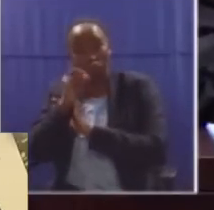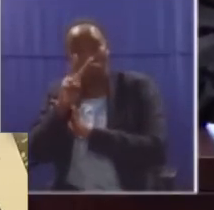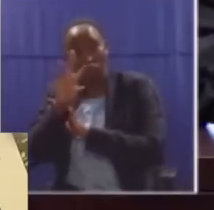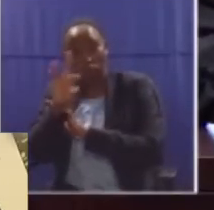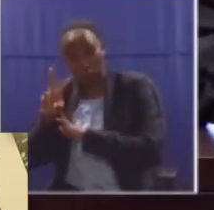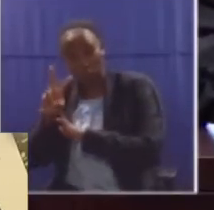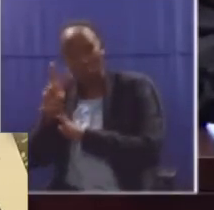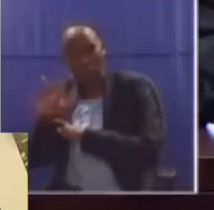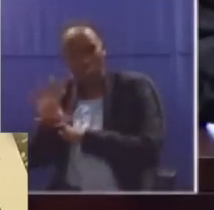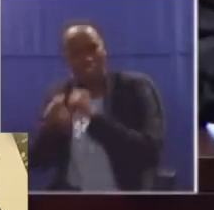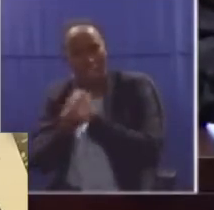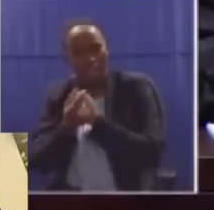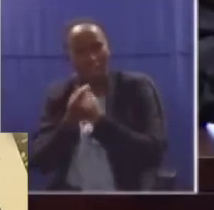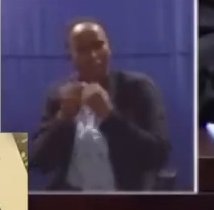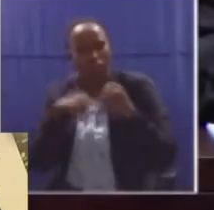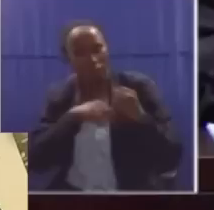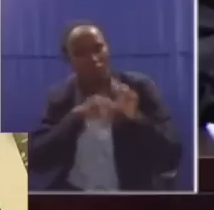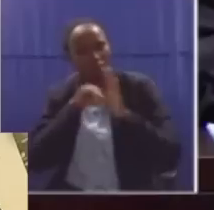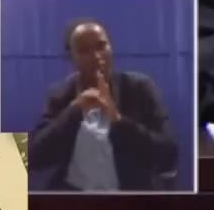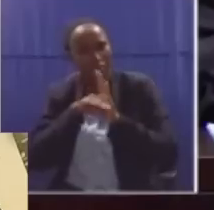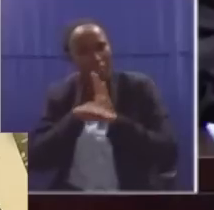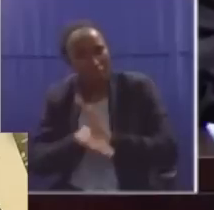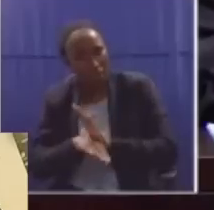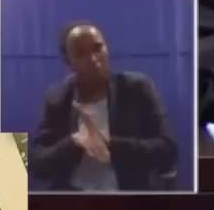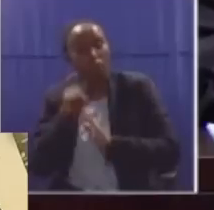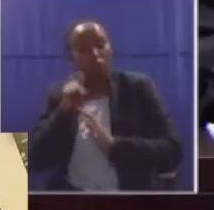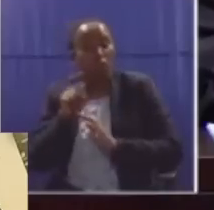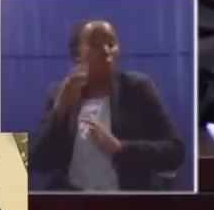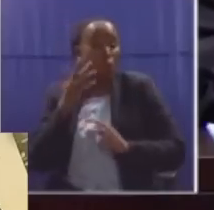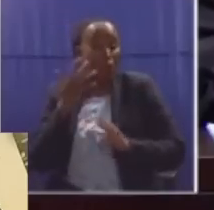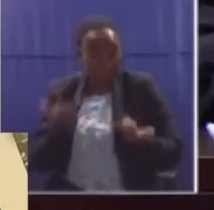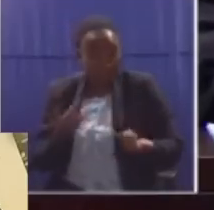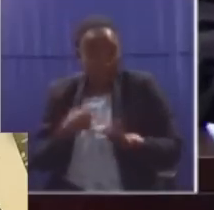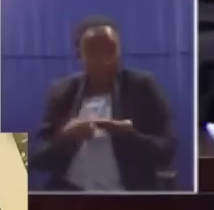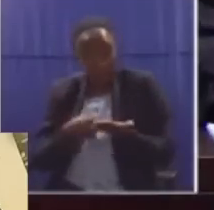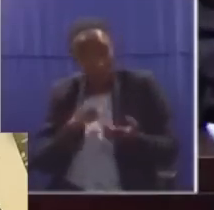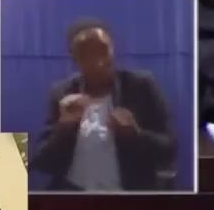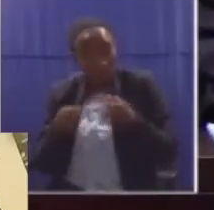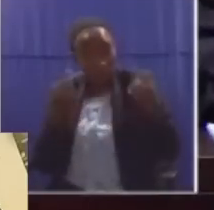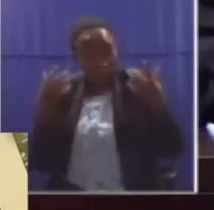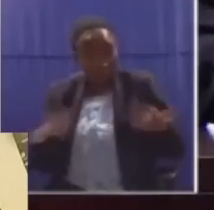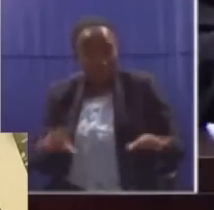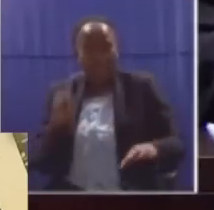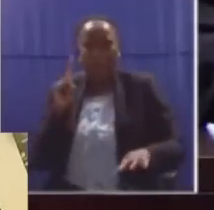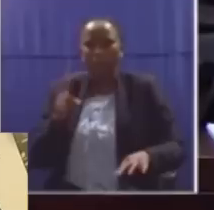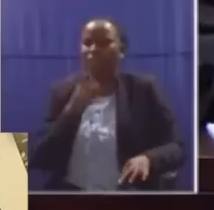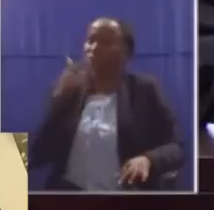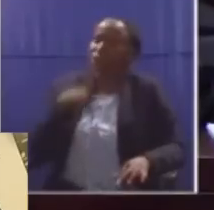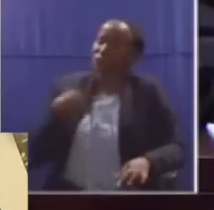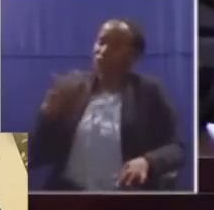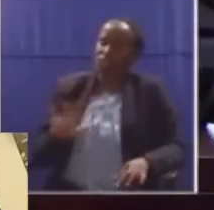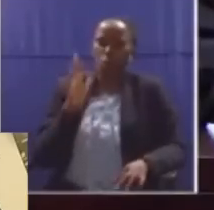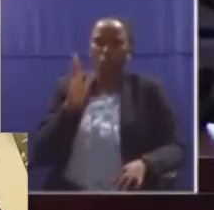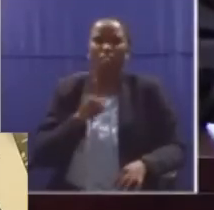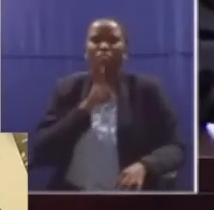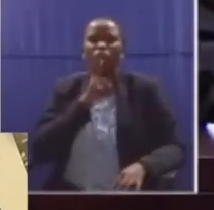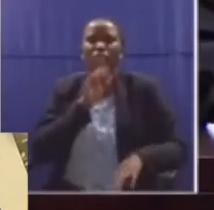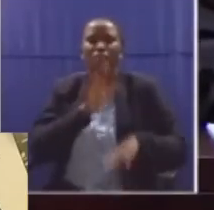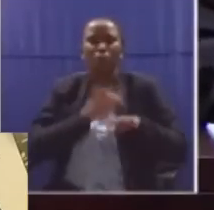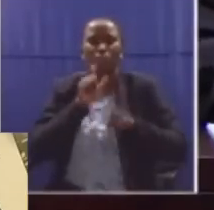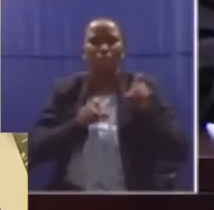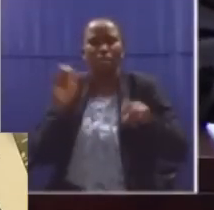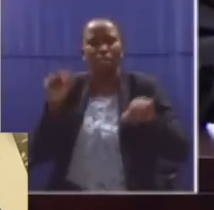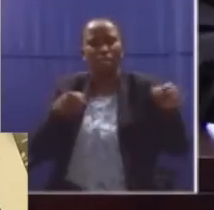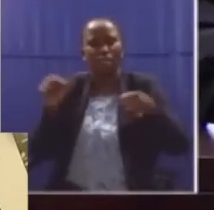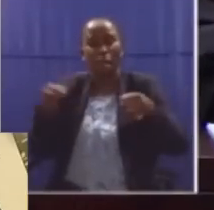on the ground. And while you will inevitably stand up at the end of this debate and tell us of the thousands of new recruits to be deployed, you won't tell us about the net